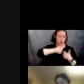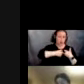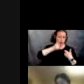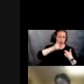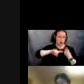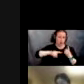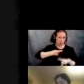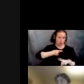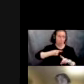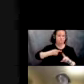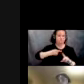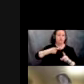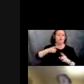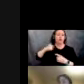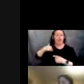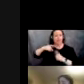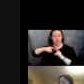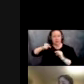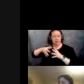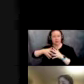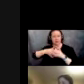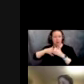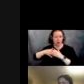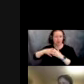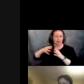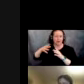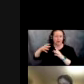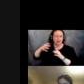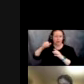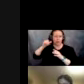was Okinawan, but his mother also didn't want him